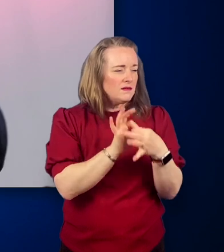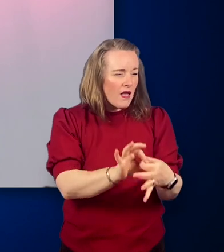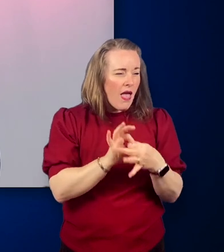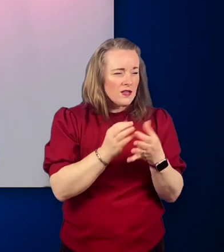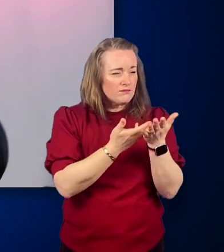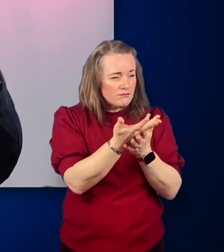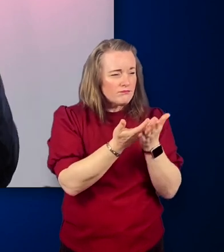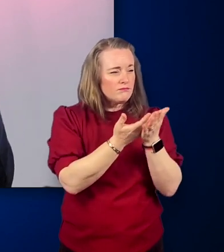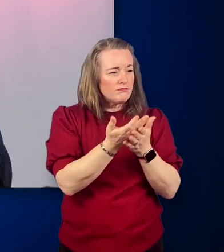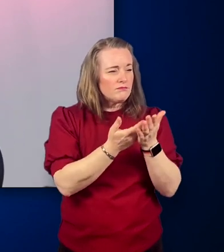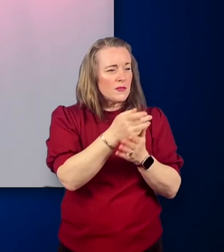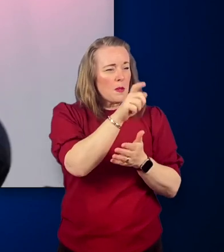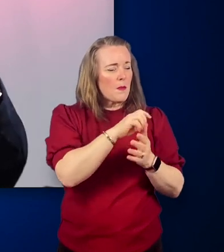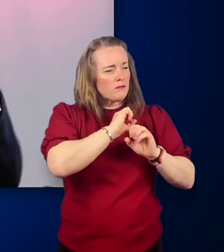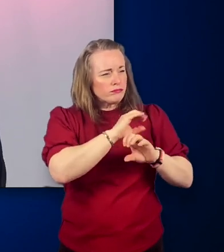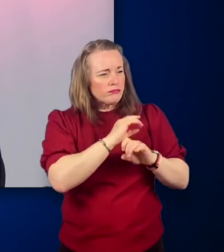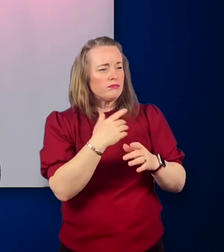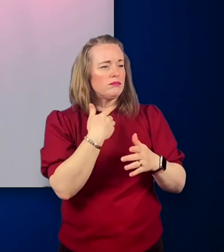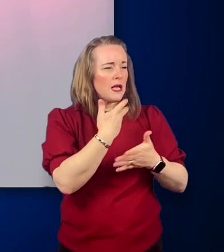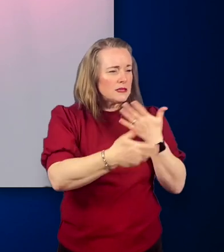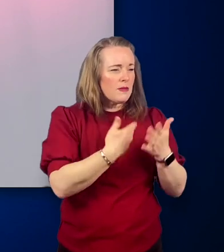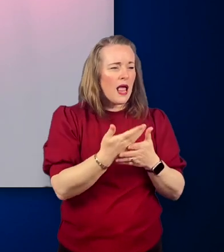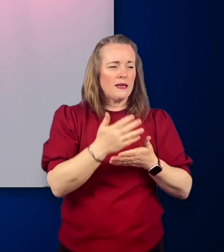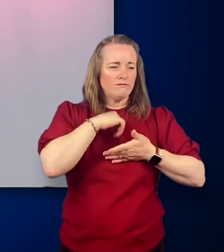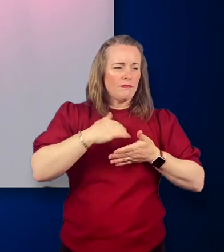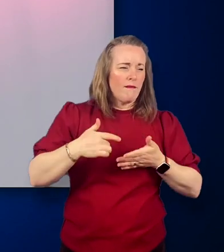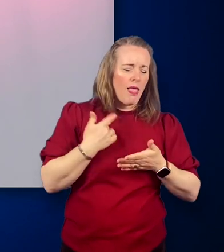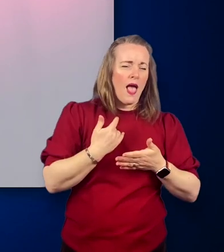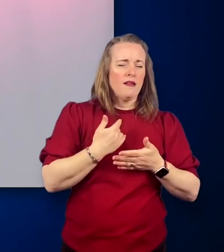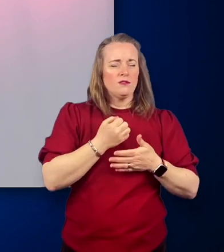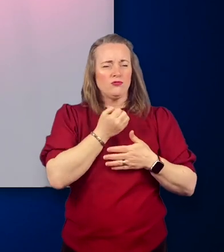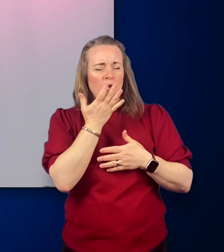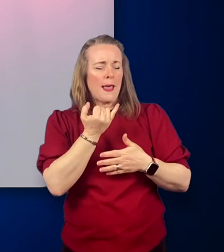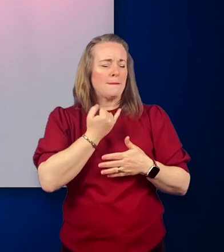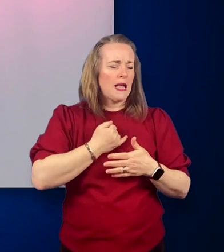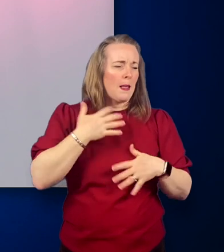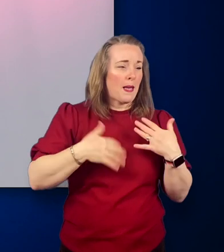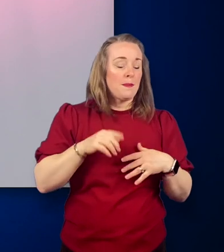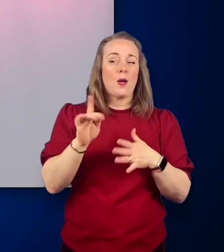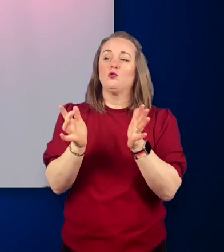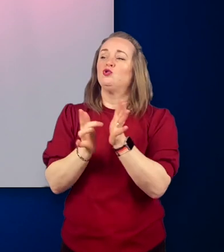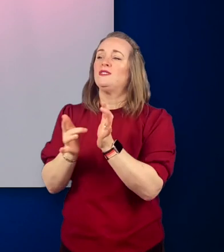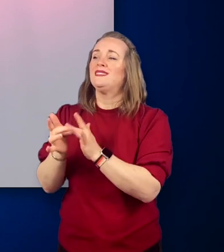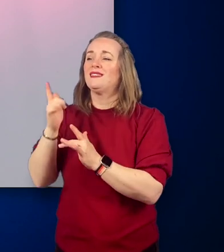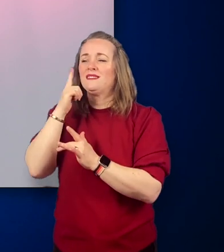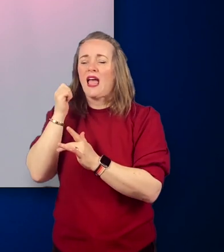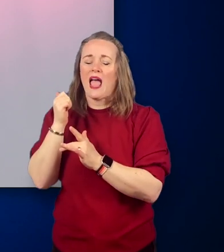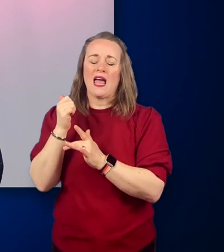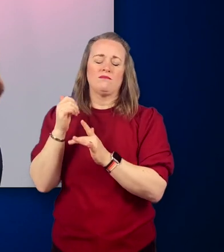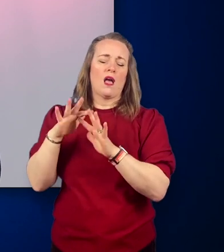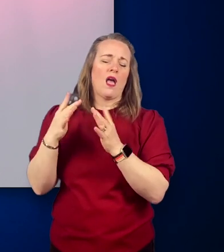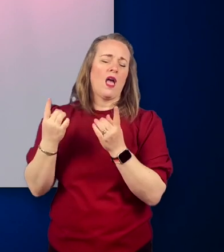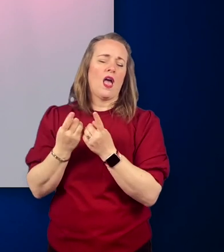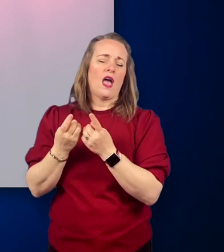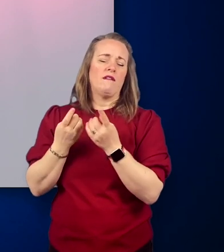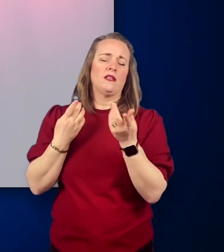lives, there's guilt, there's pain, there's loss. But this Jesus can deal with all that. And then they've